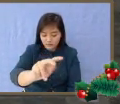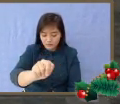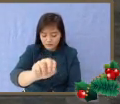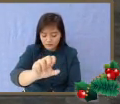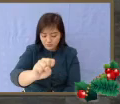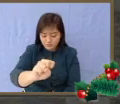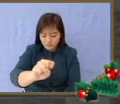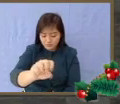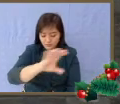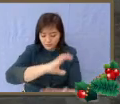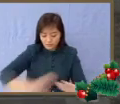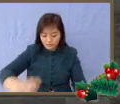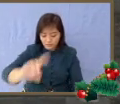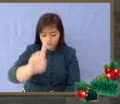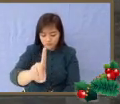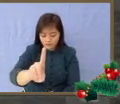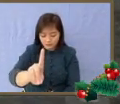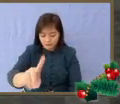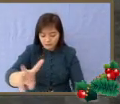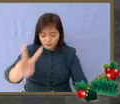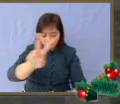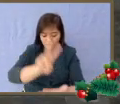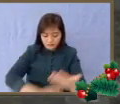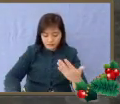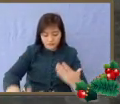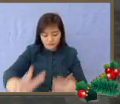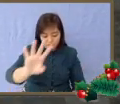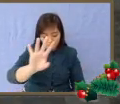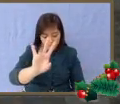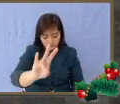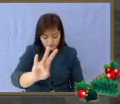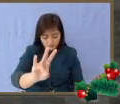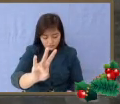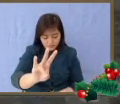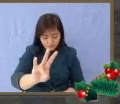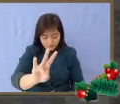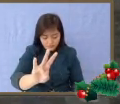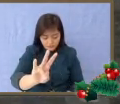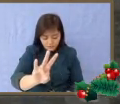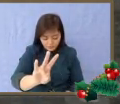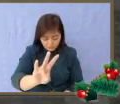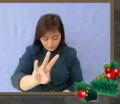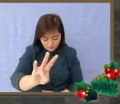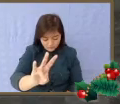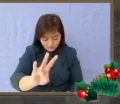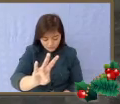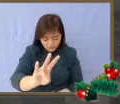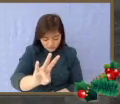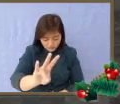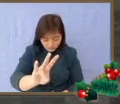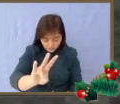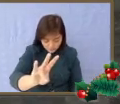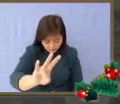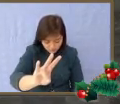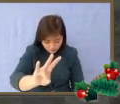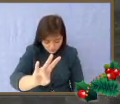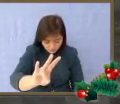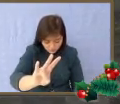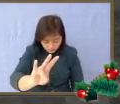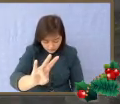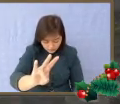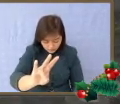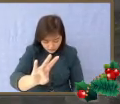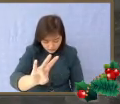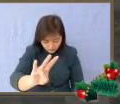1. Simulan ko po sa verse number 7. Ang sabi po ng Biblia, "And our hope of you is